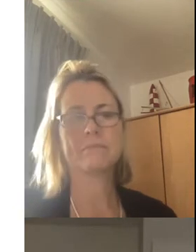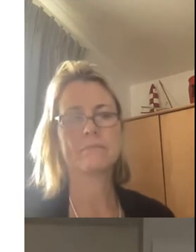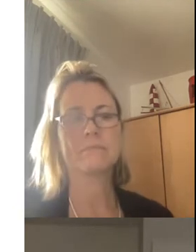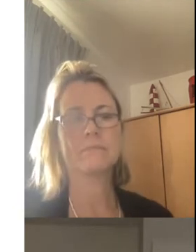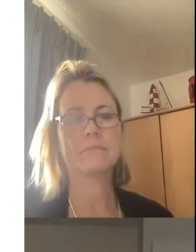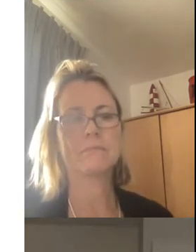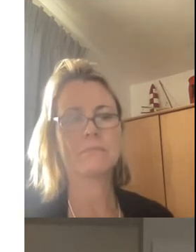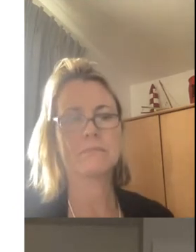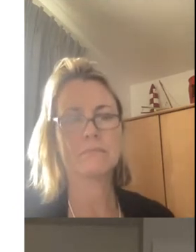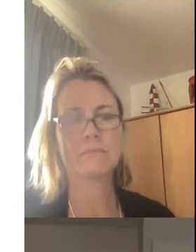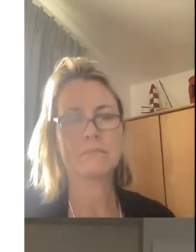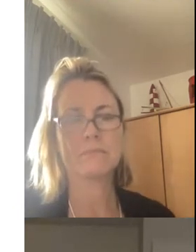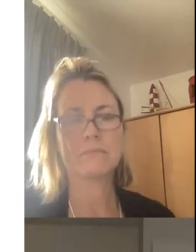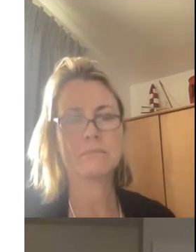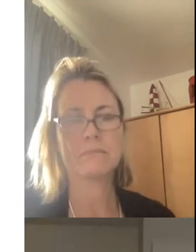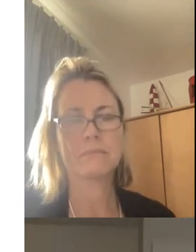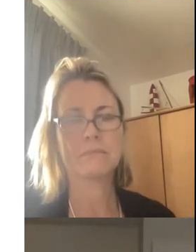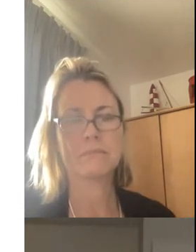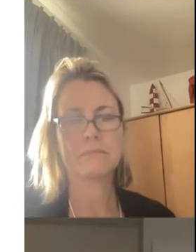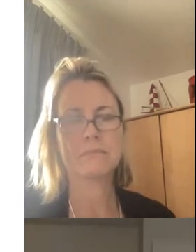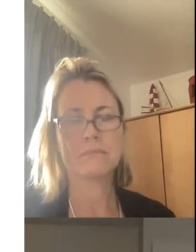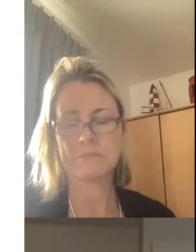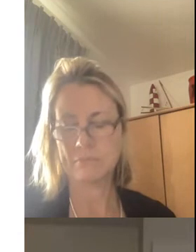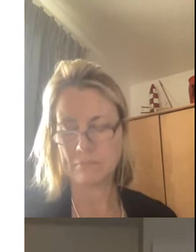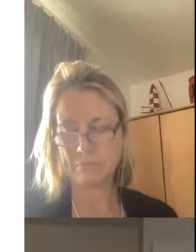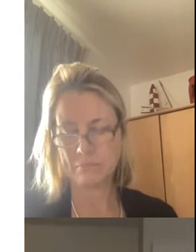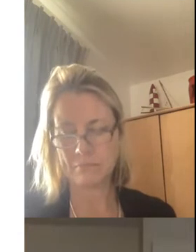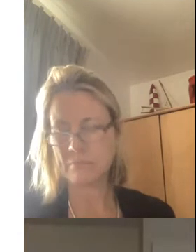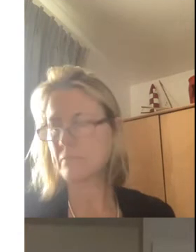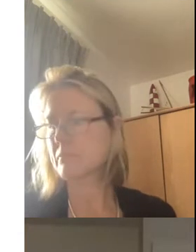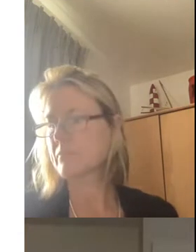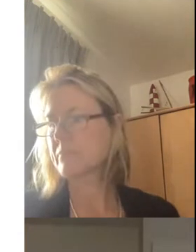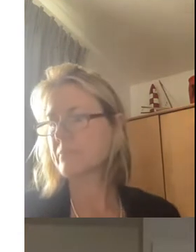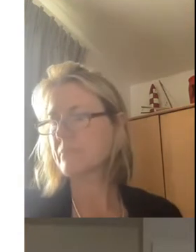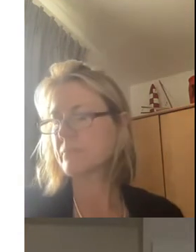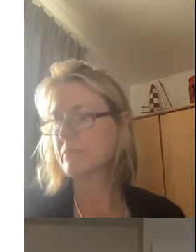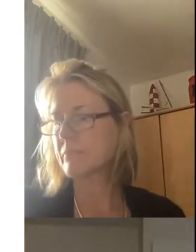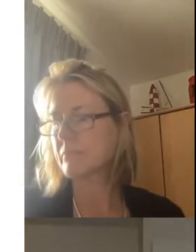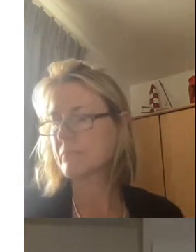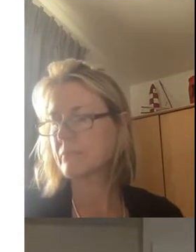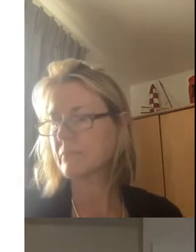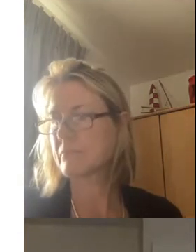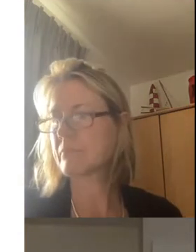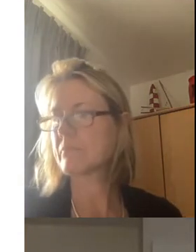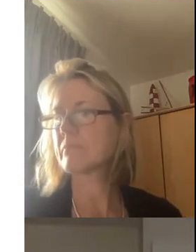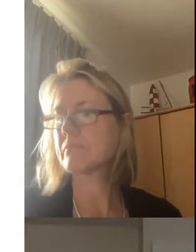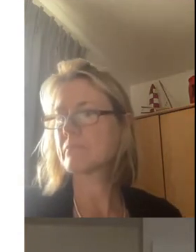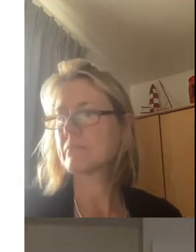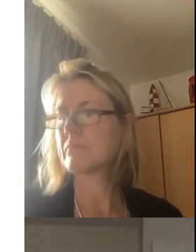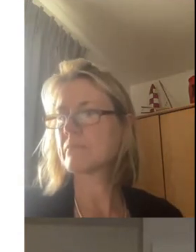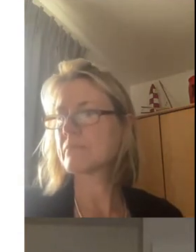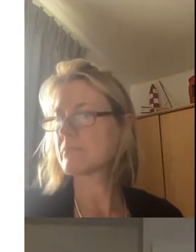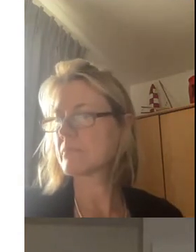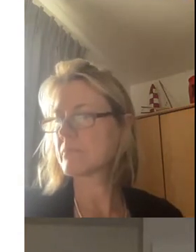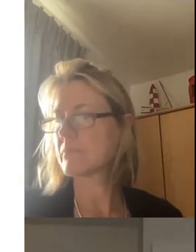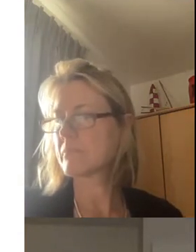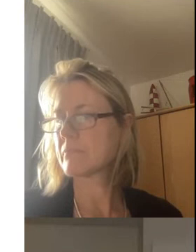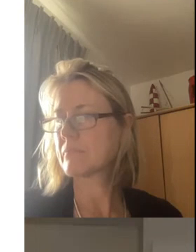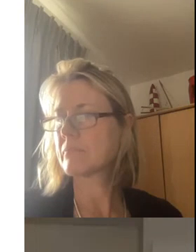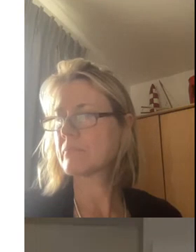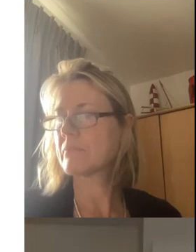you can't cover everything in the guidance. You can't make it say everything that's in the regulations. Otherwise, you might as well just publish the regulations.